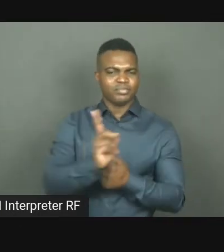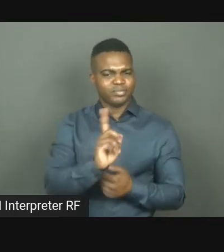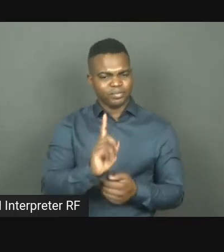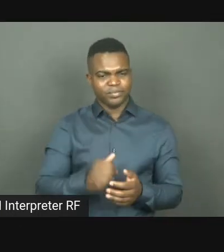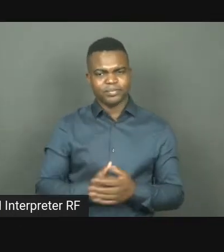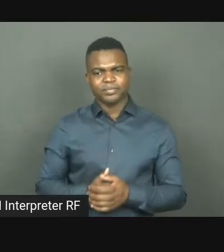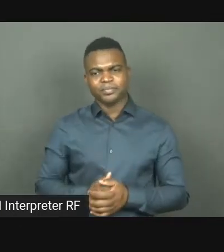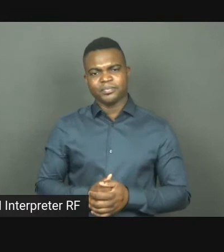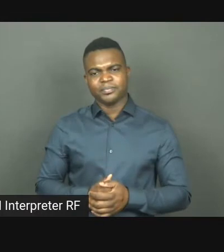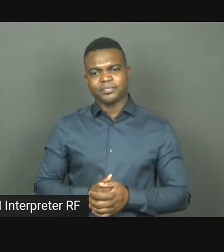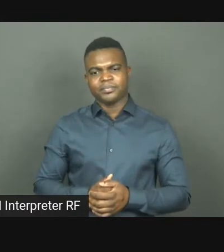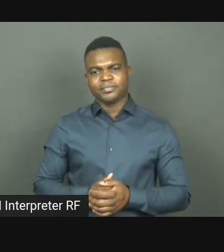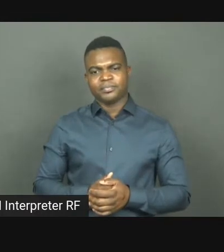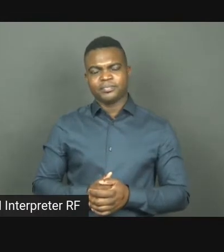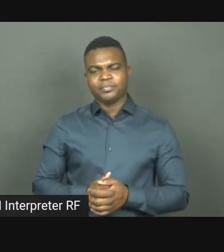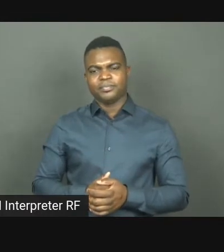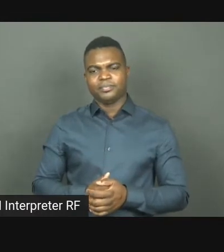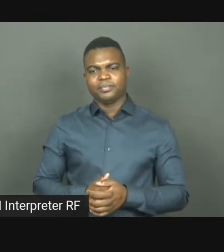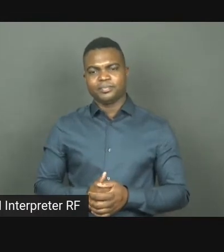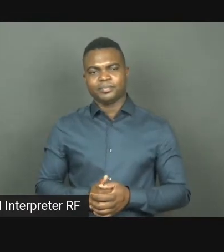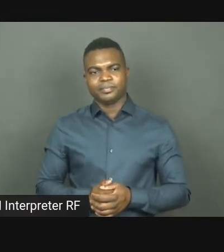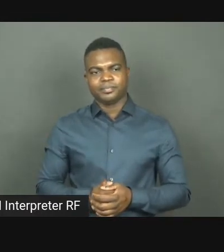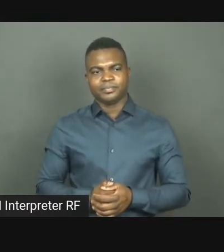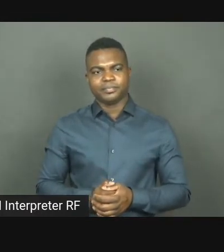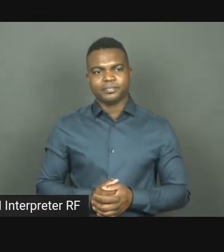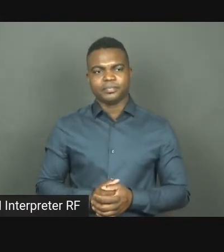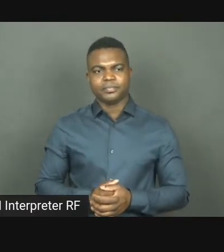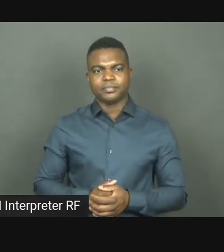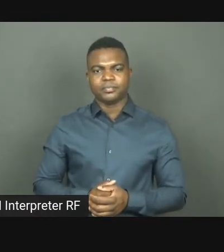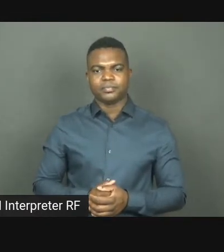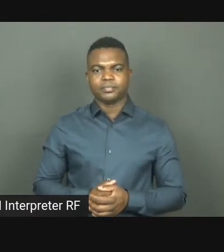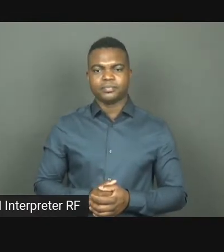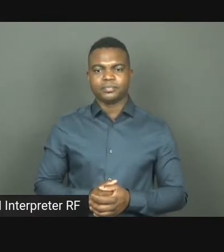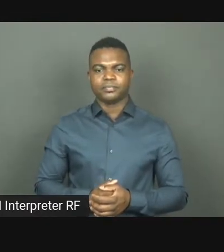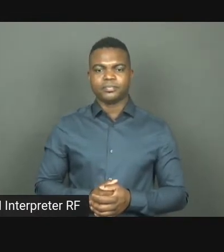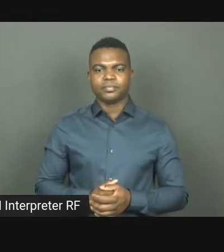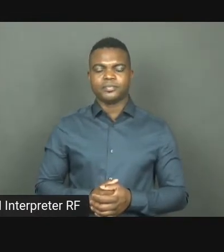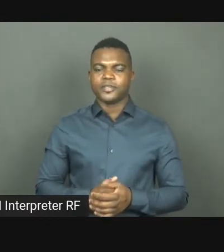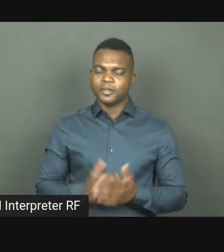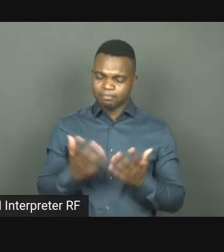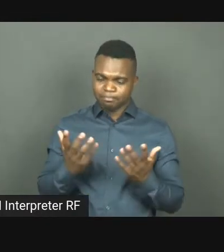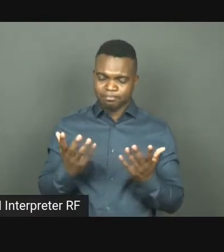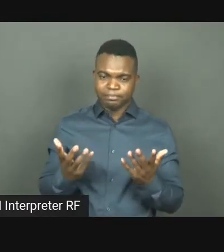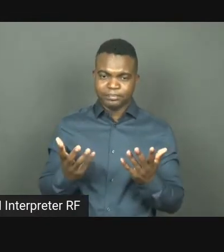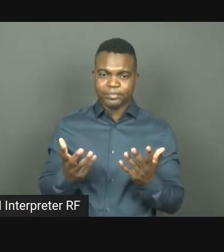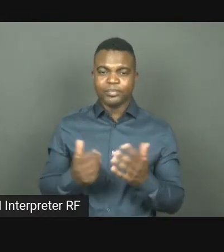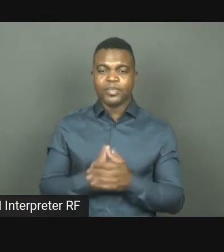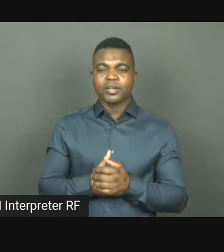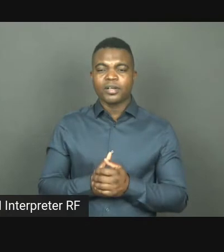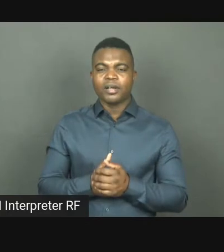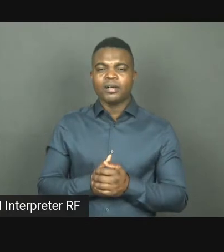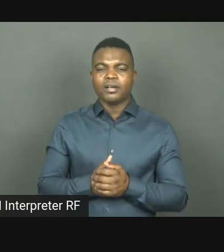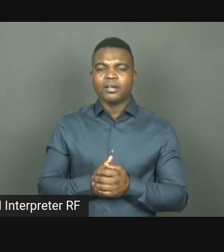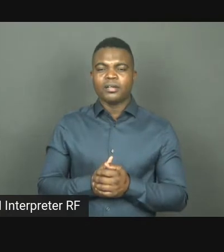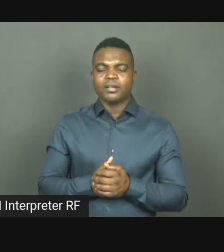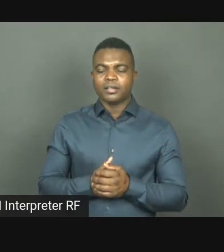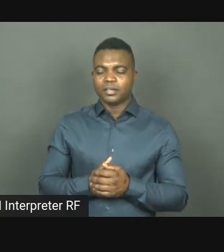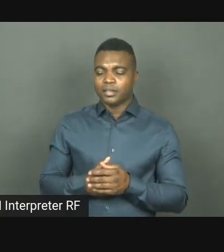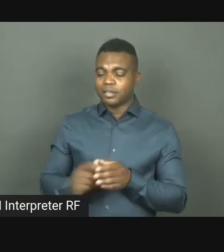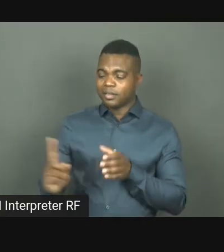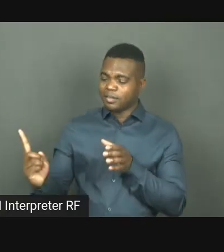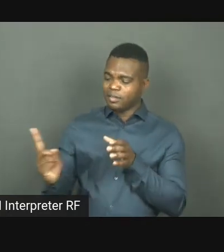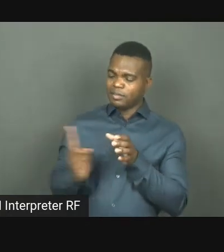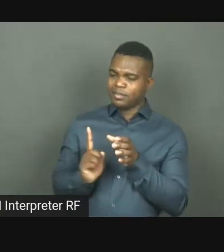It's created and sustained holistic models and interdisciplinary models that don't address clinical needs alone,